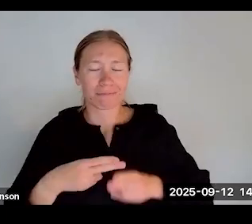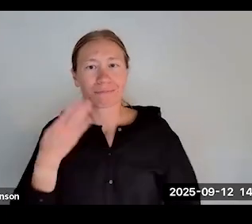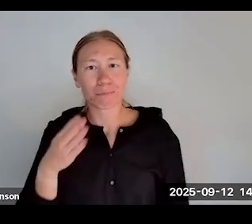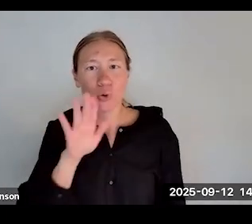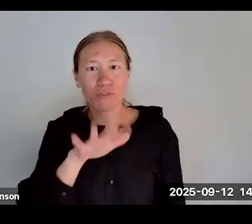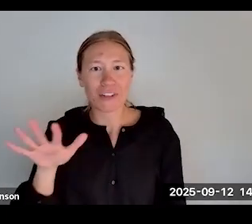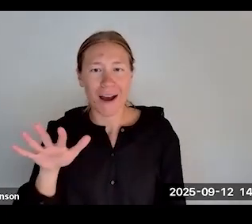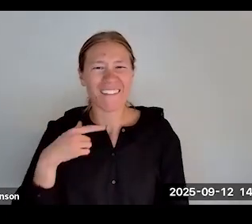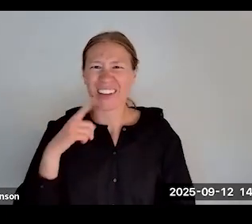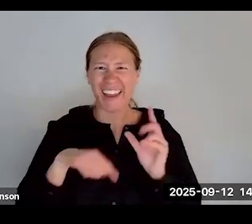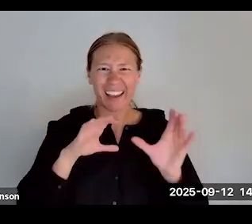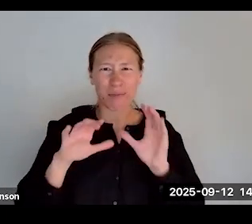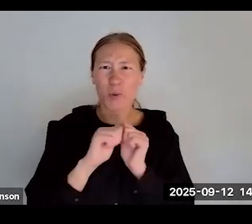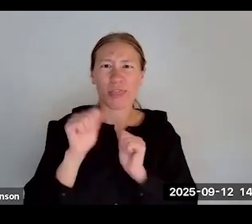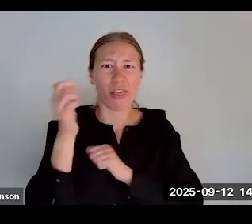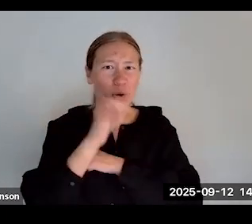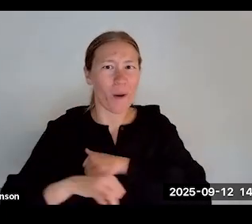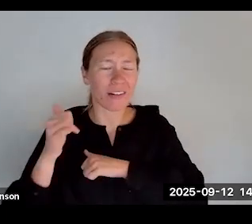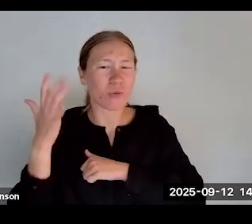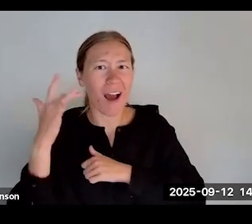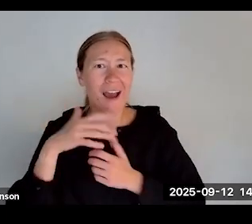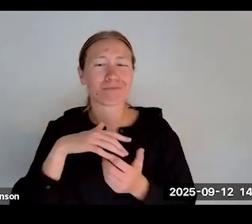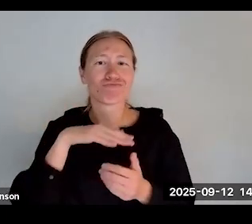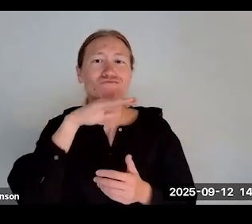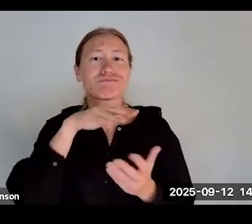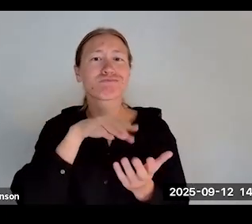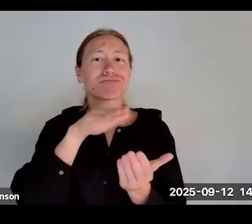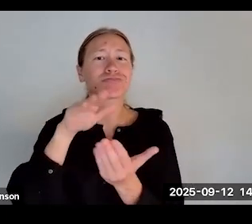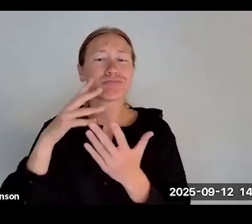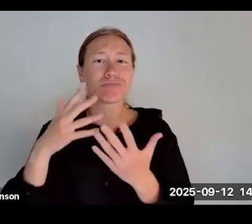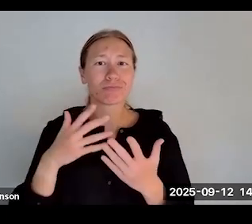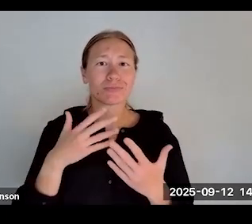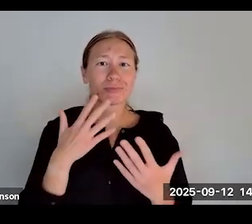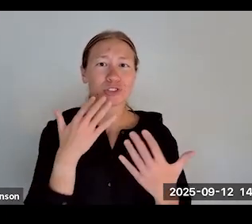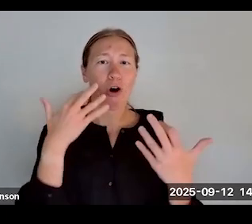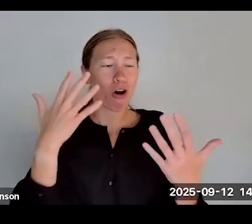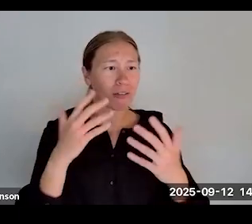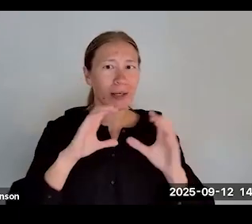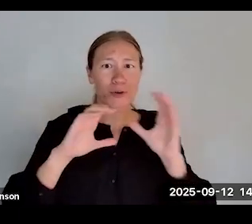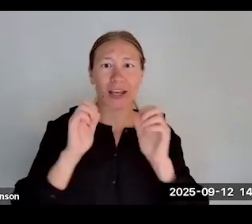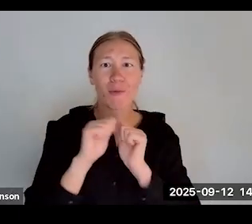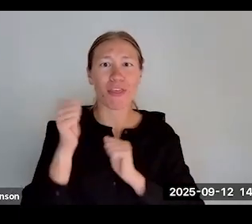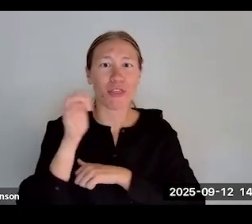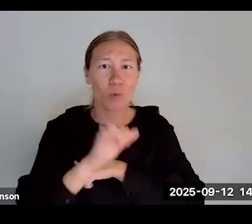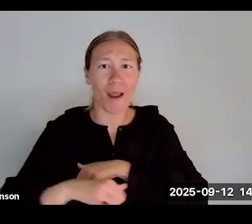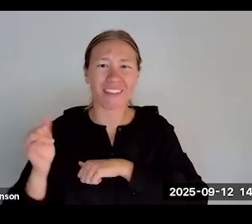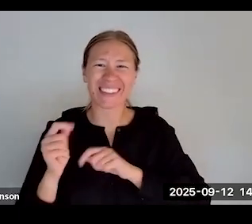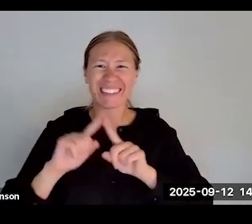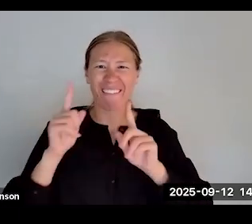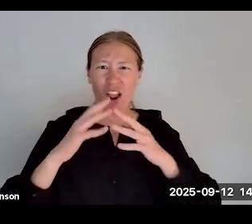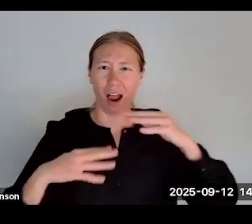different frequency. Iris uses her knowledge of sound and technology to craft a song that Blue 55 can